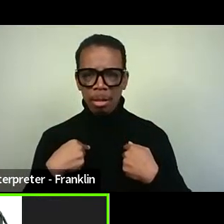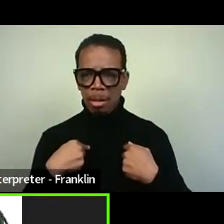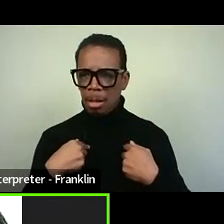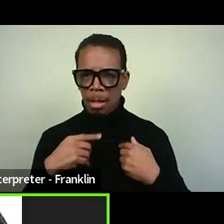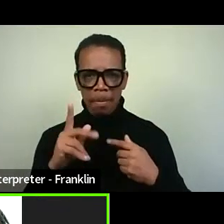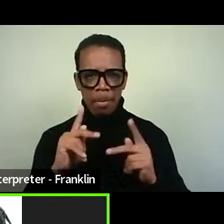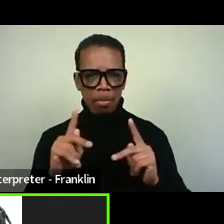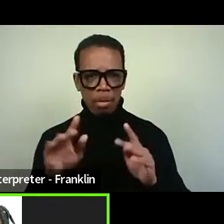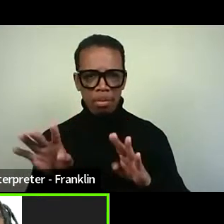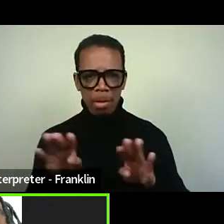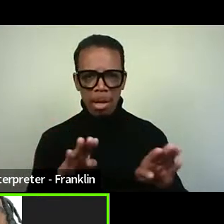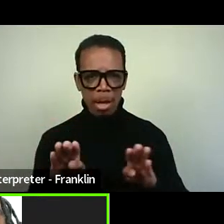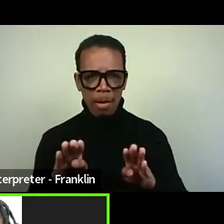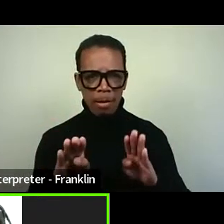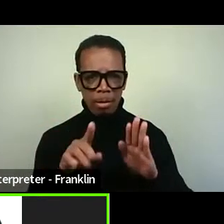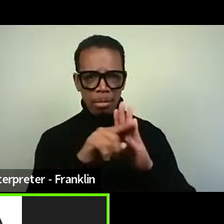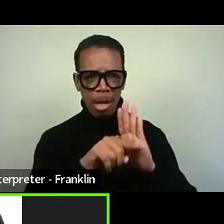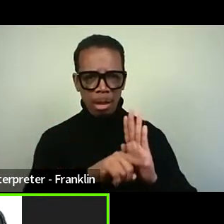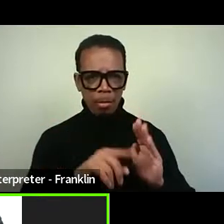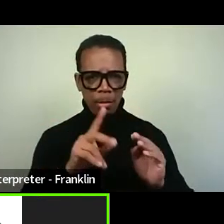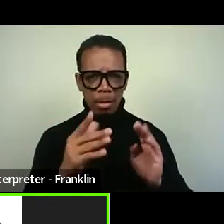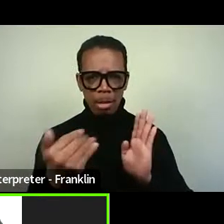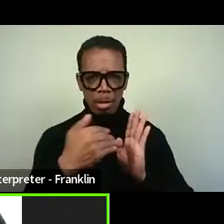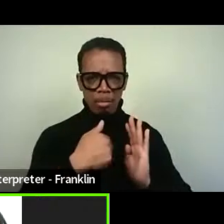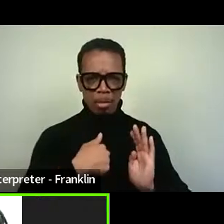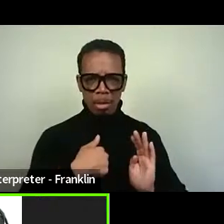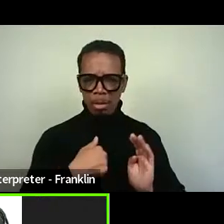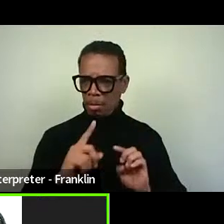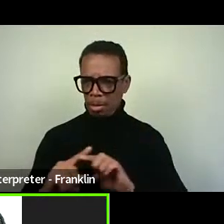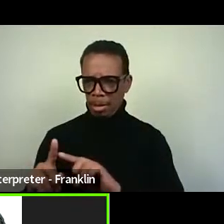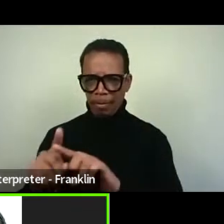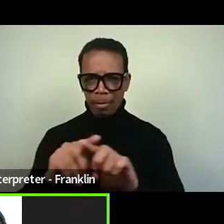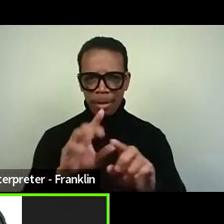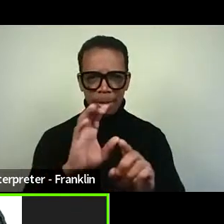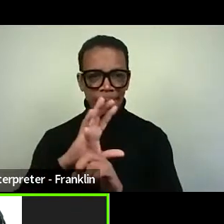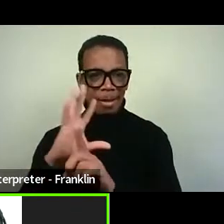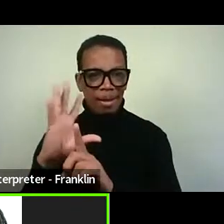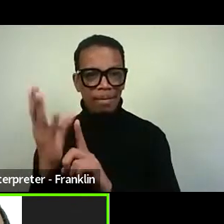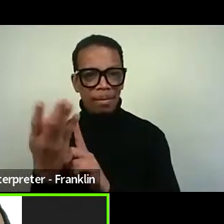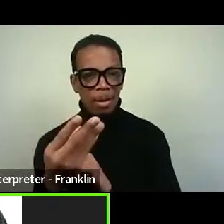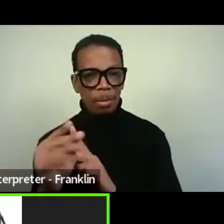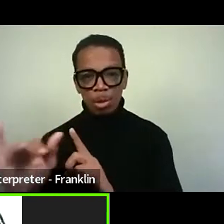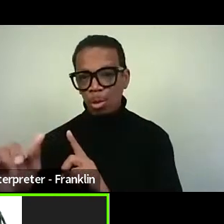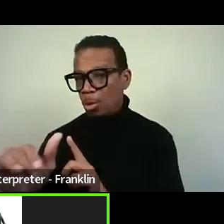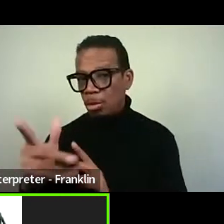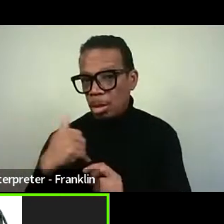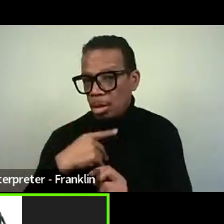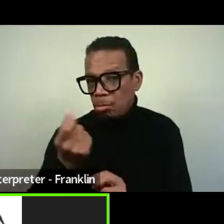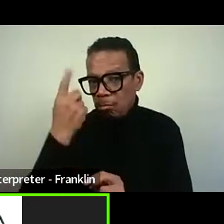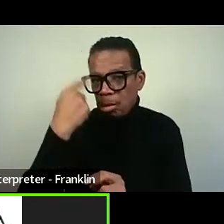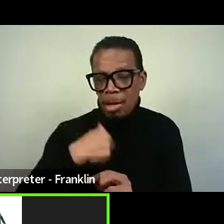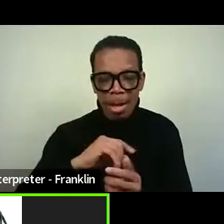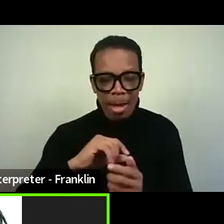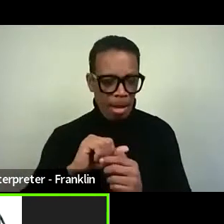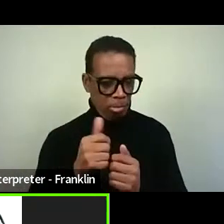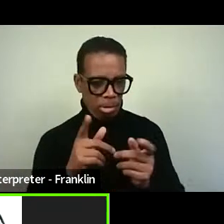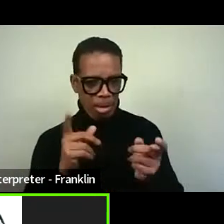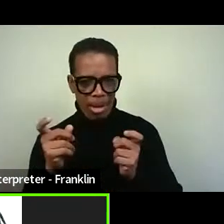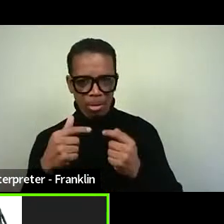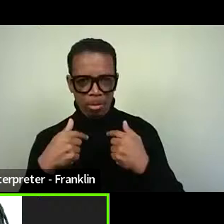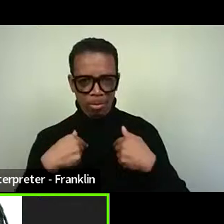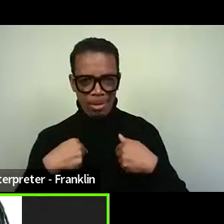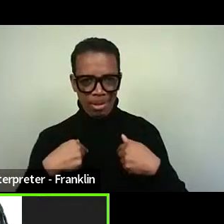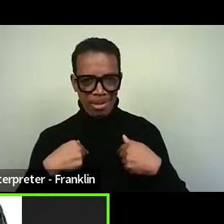behave around me in certain circumstances because they come from a different environment and don't know how to handle, people who come from a community or ethnic